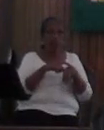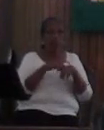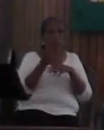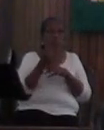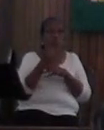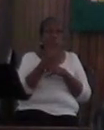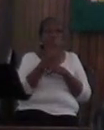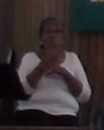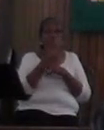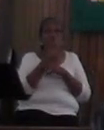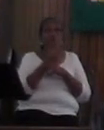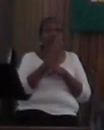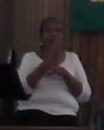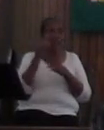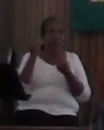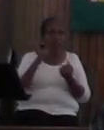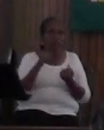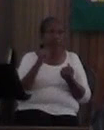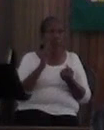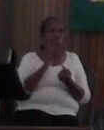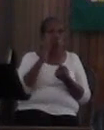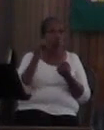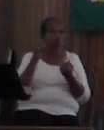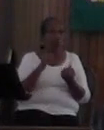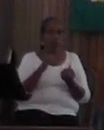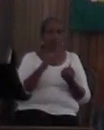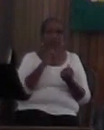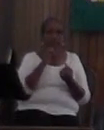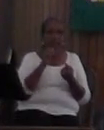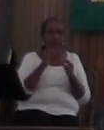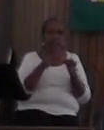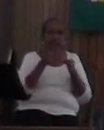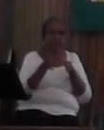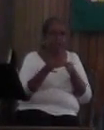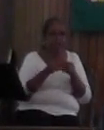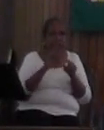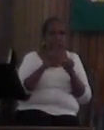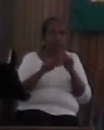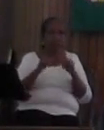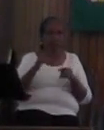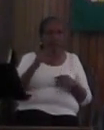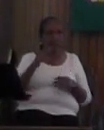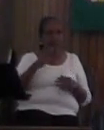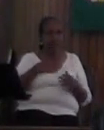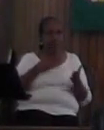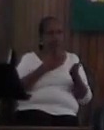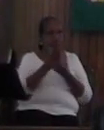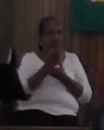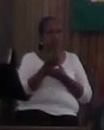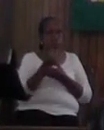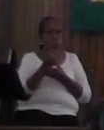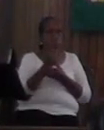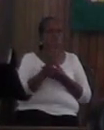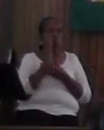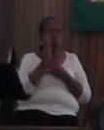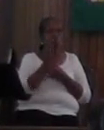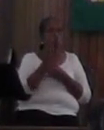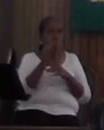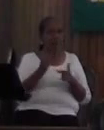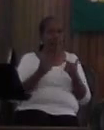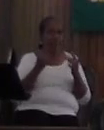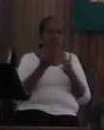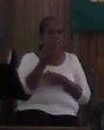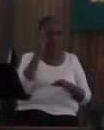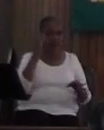one who is coming will come and will not delay. But my righteous one will live by